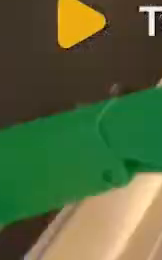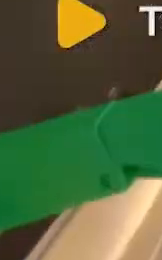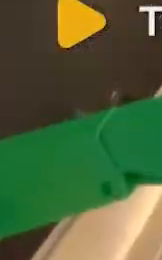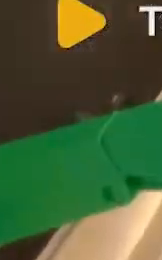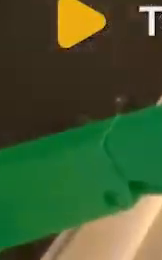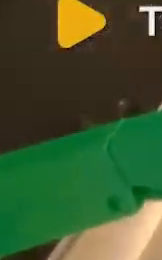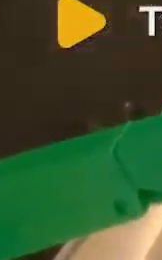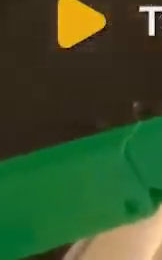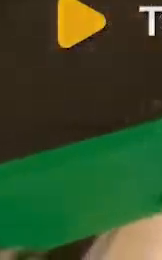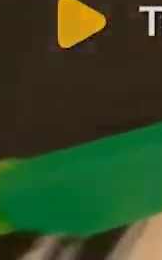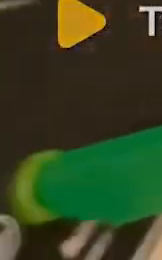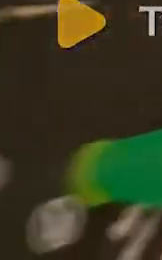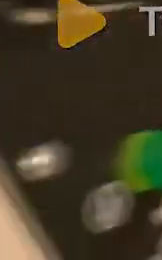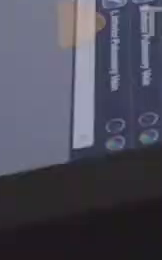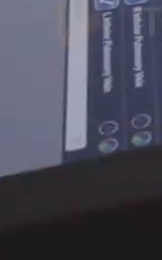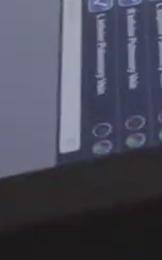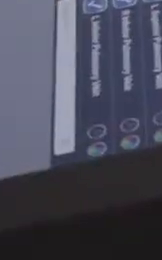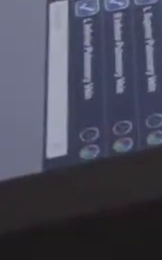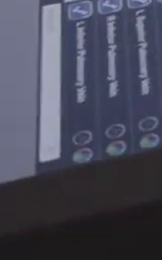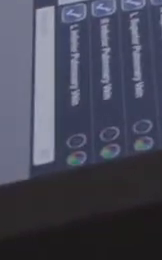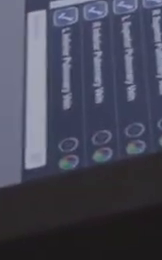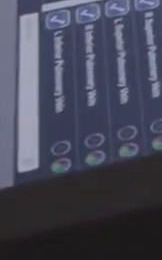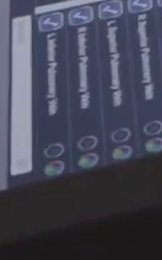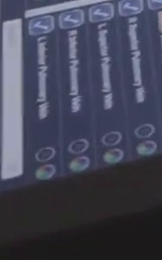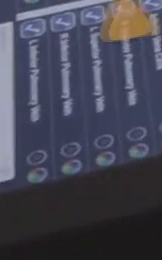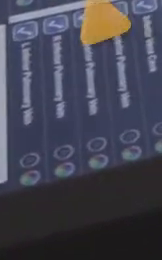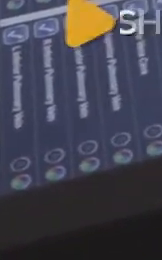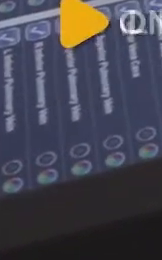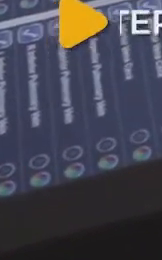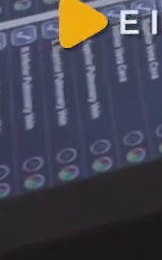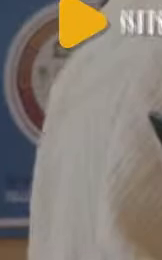inspiration and make it a reality.